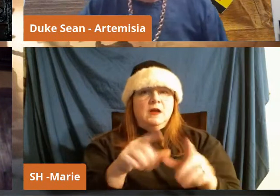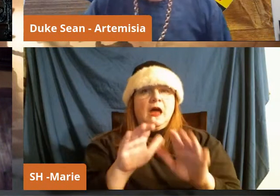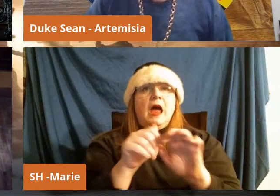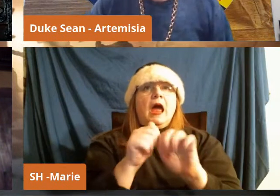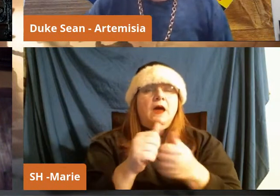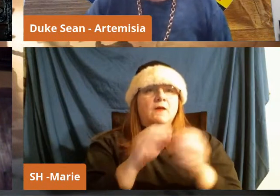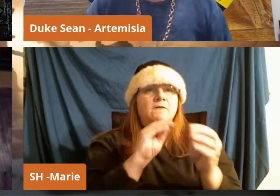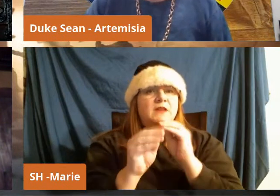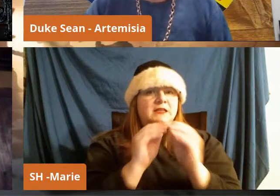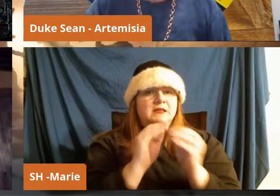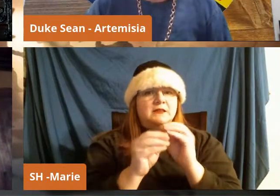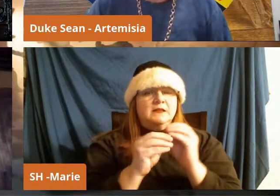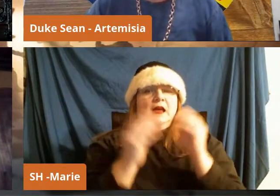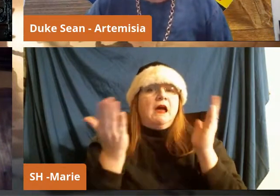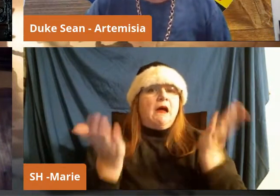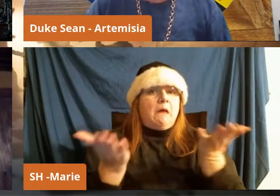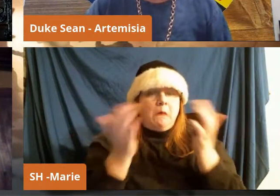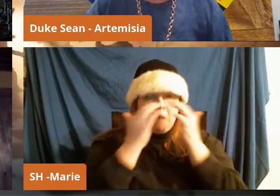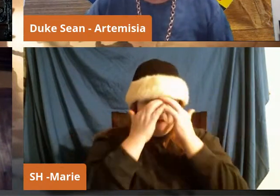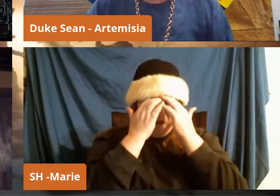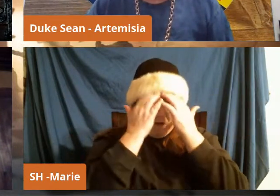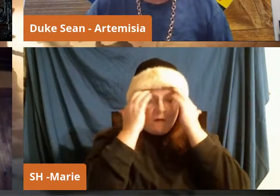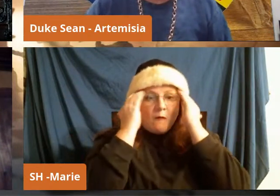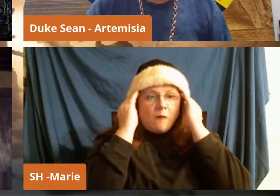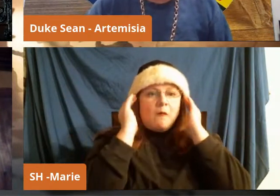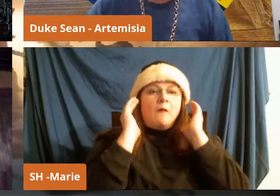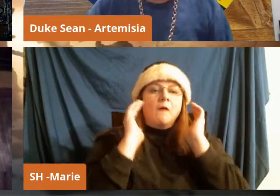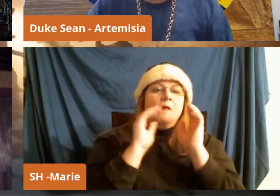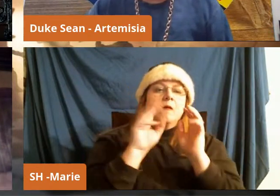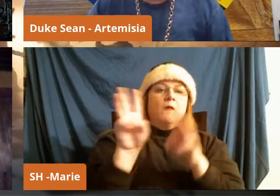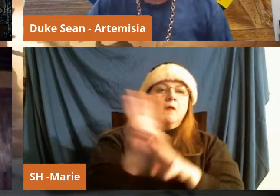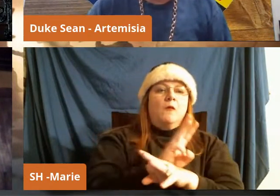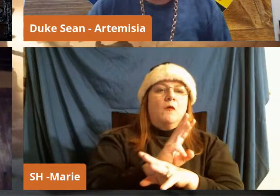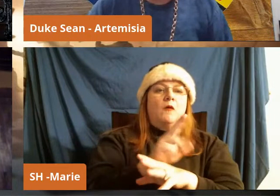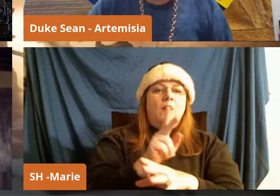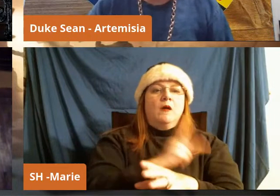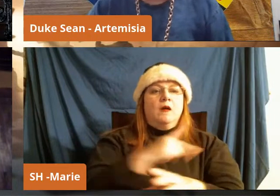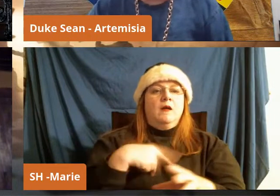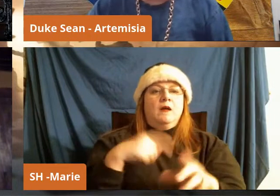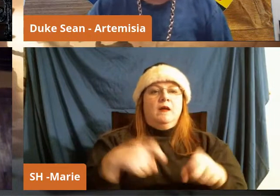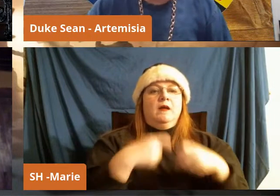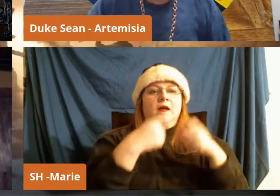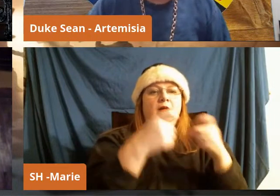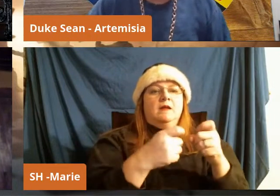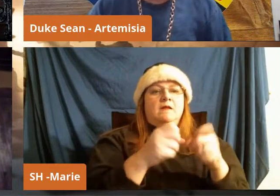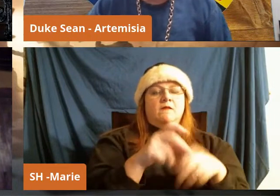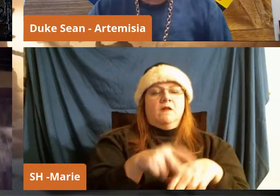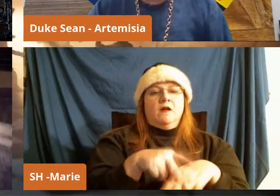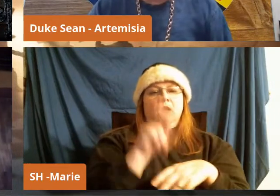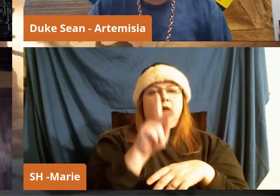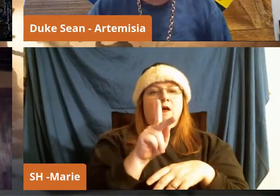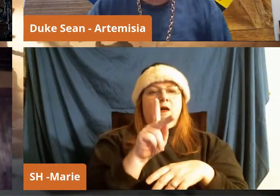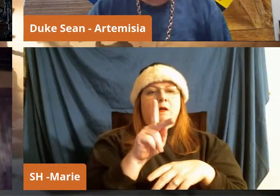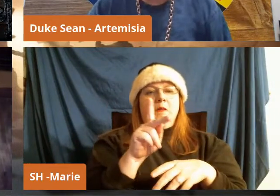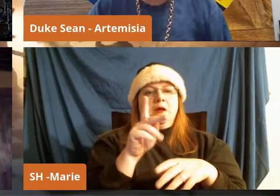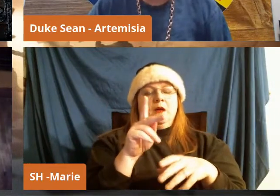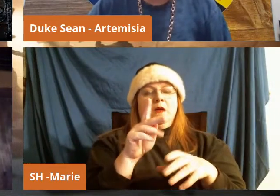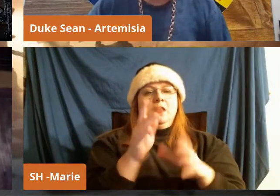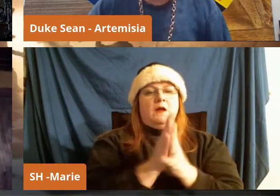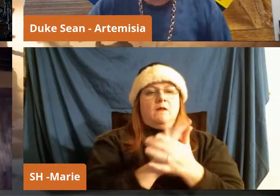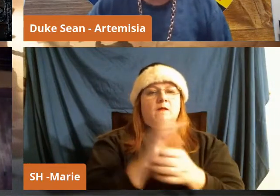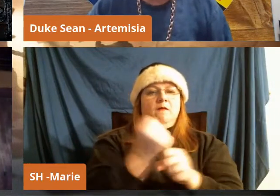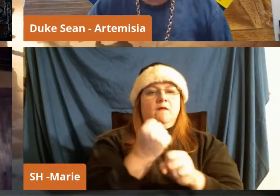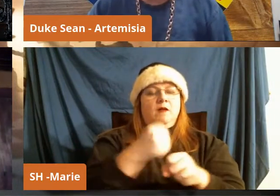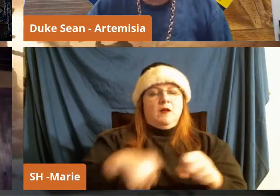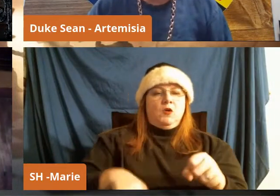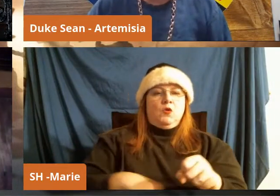it? We talked in the West Kingdom, I think, that gives a venue for the up and coming squires, fighters, as it was.